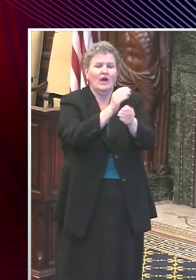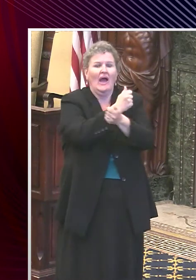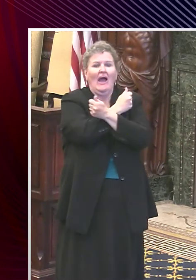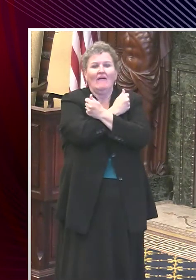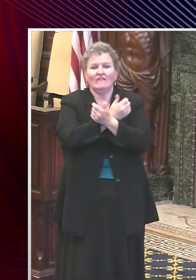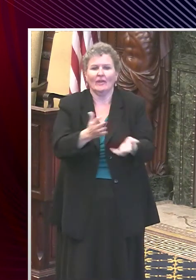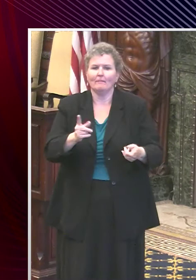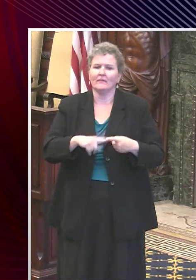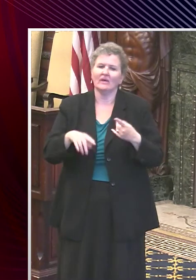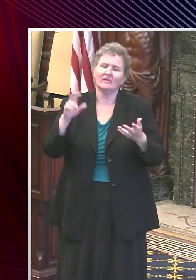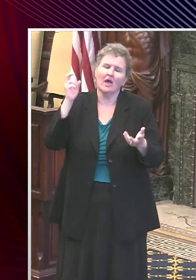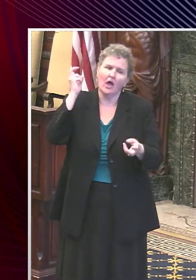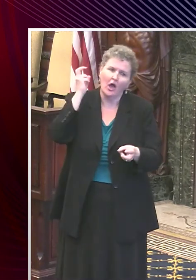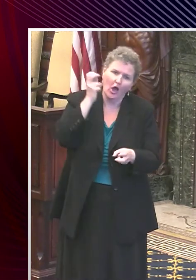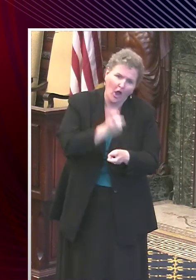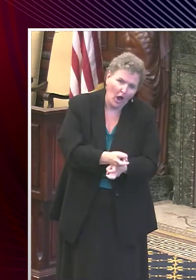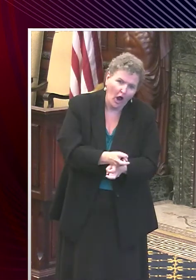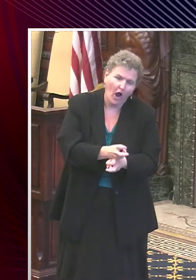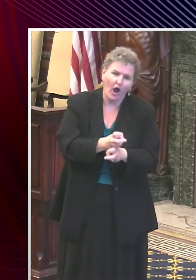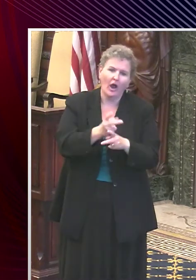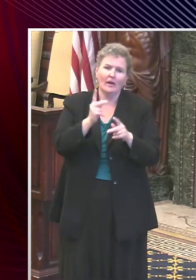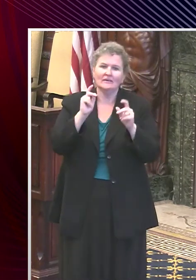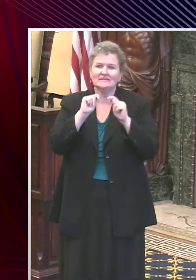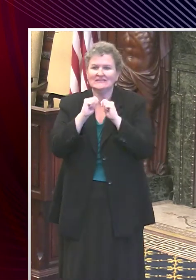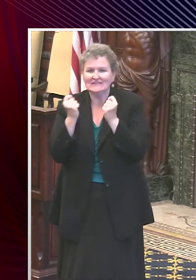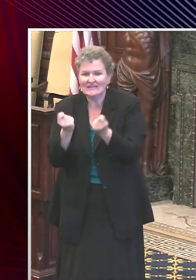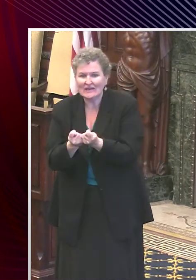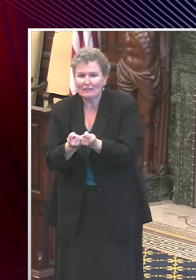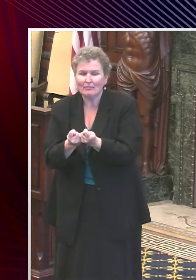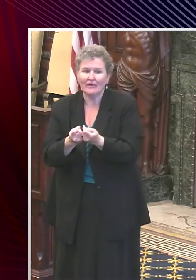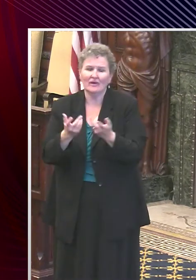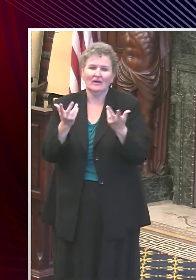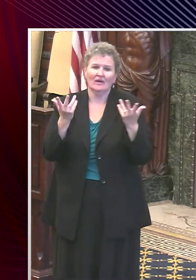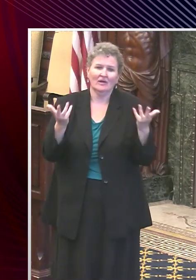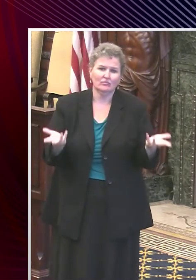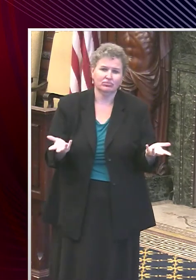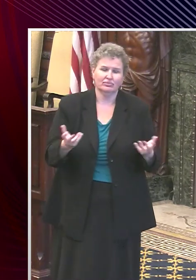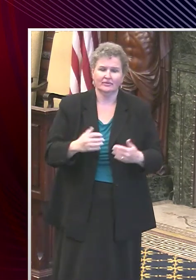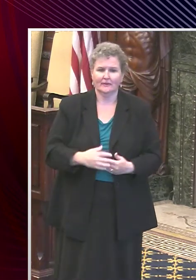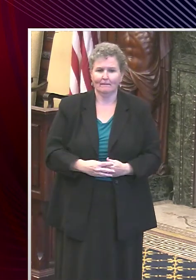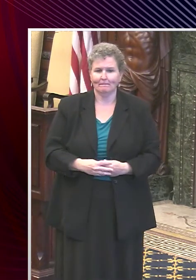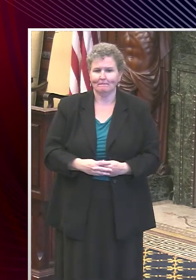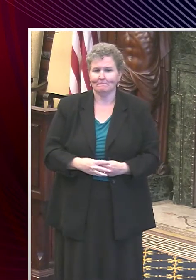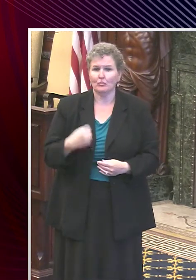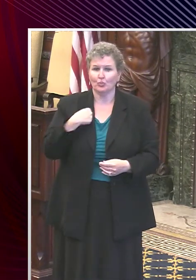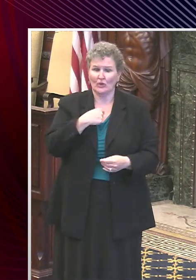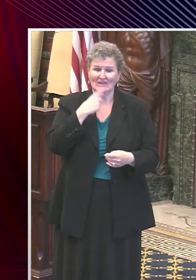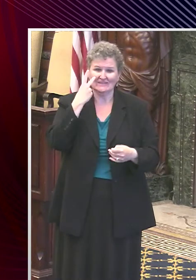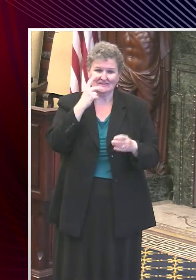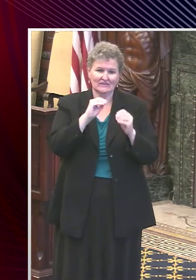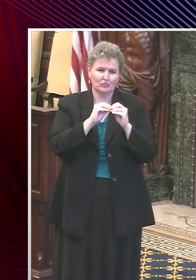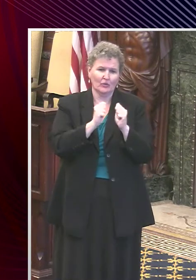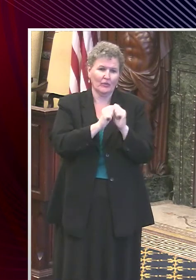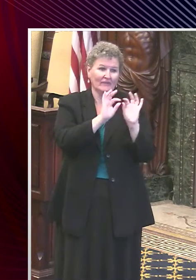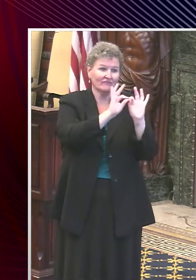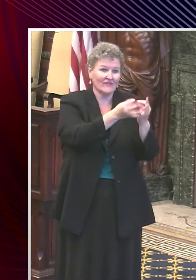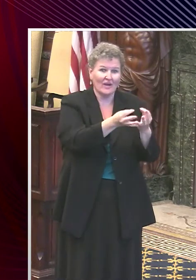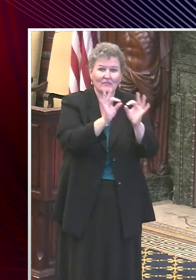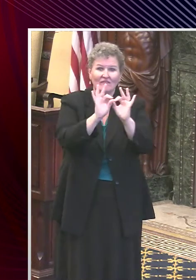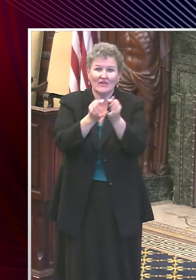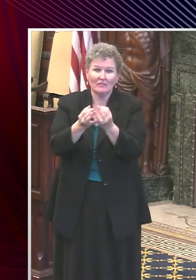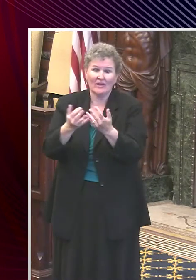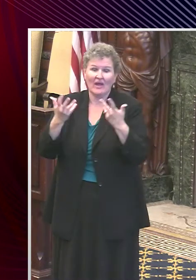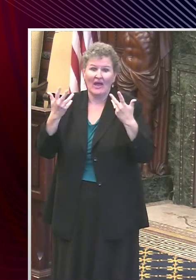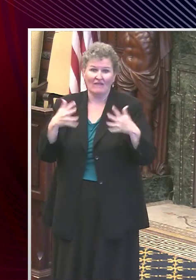on the society as a whole. So what we're seeing now is this is really being spread within families and social events. And so we're making